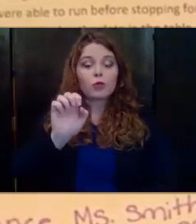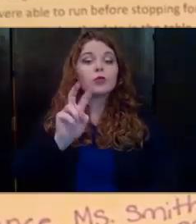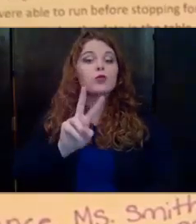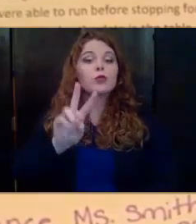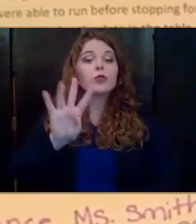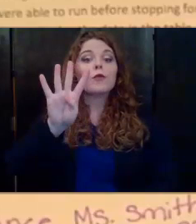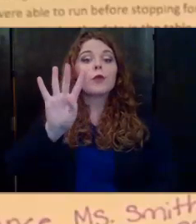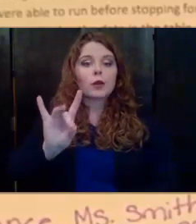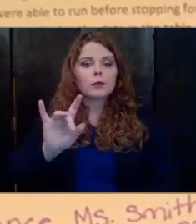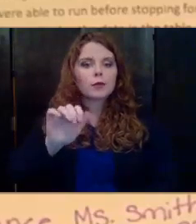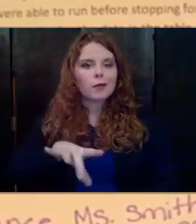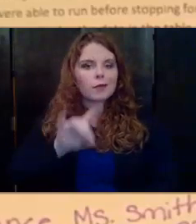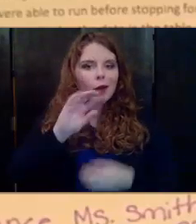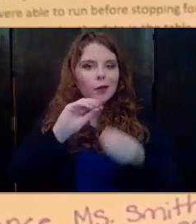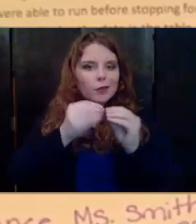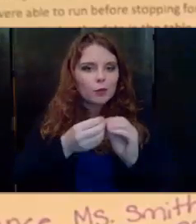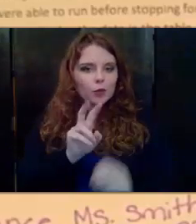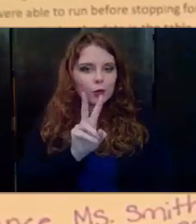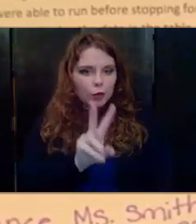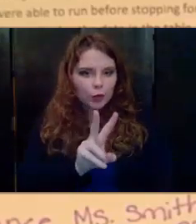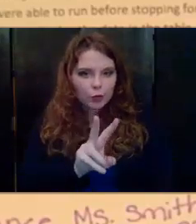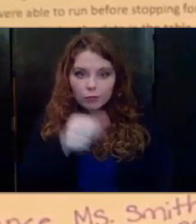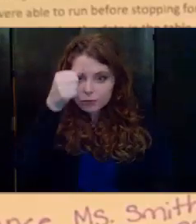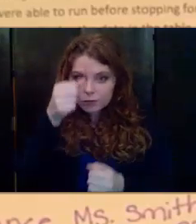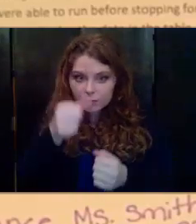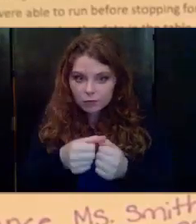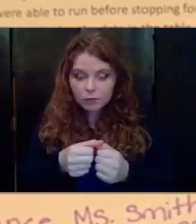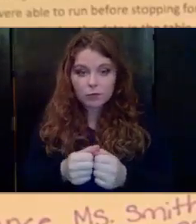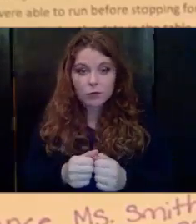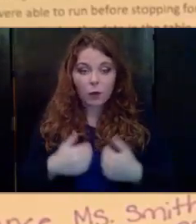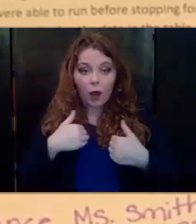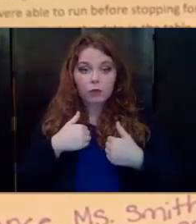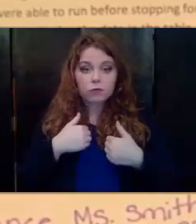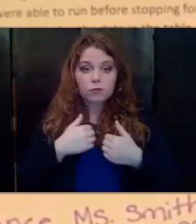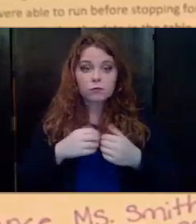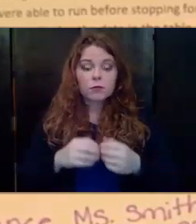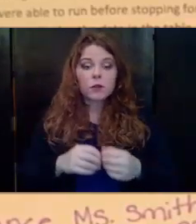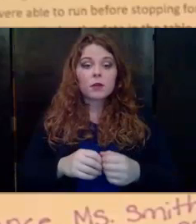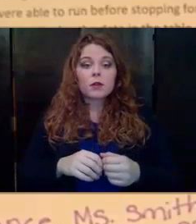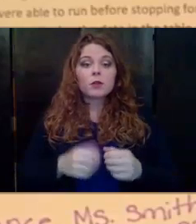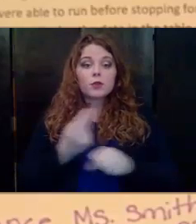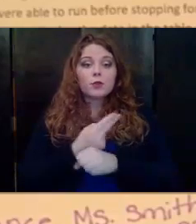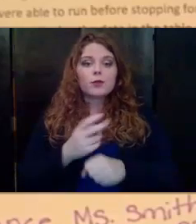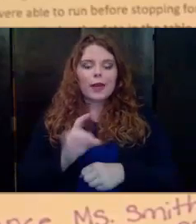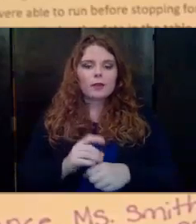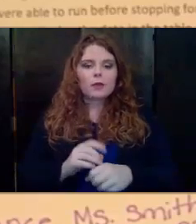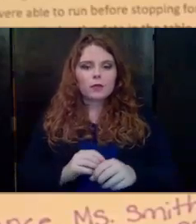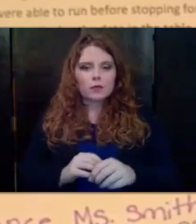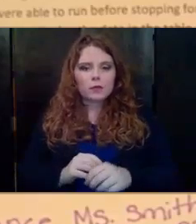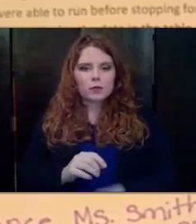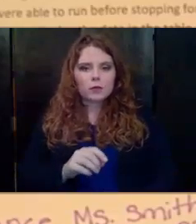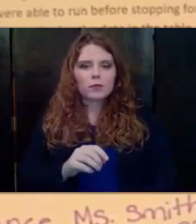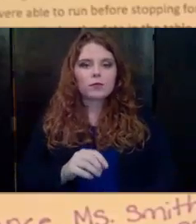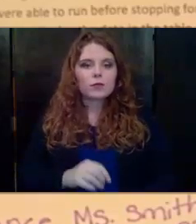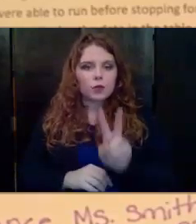So I'm going to go look for the number 2. And remember, I've included my marks to be measured in eighths. So I'm going to start right here with